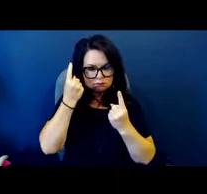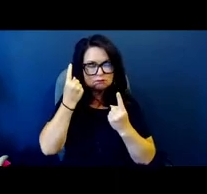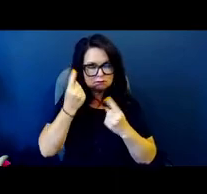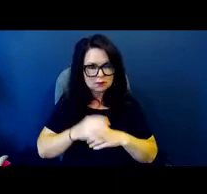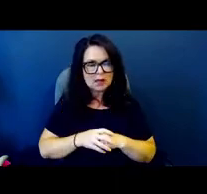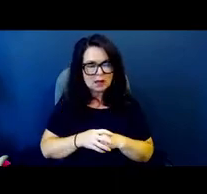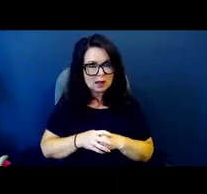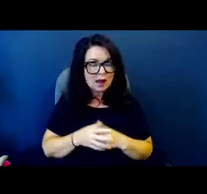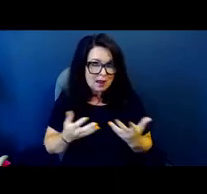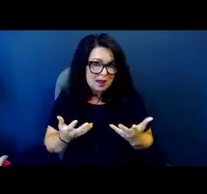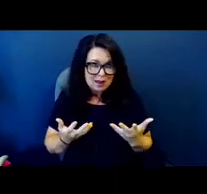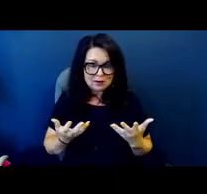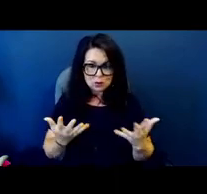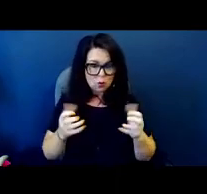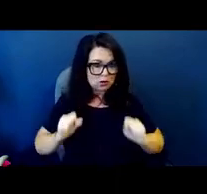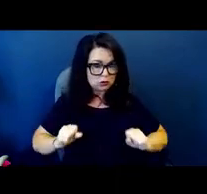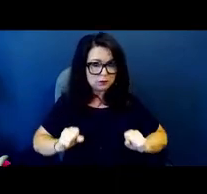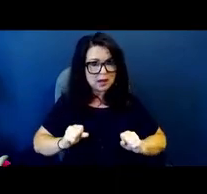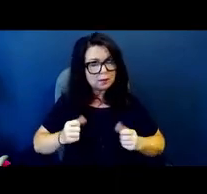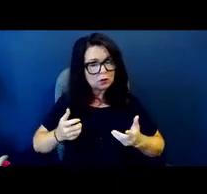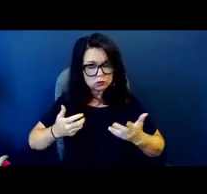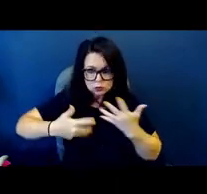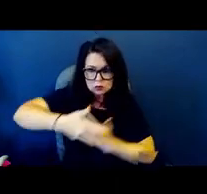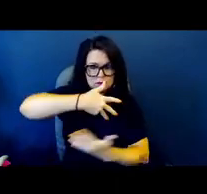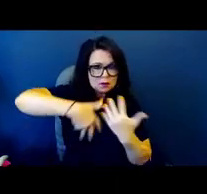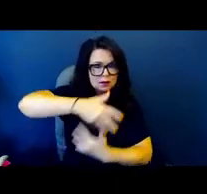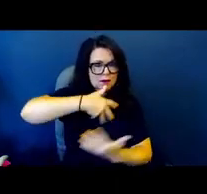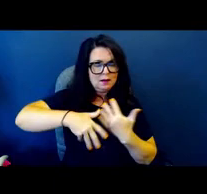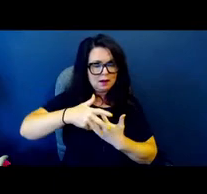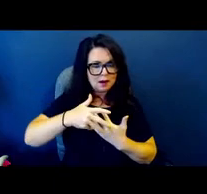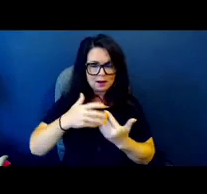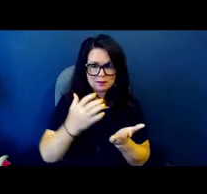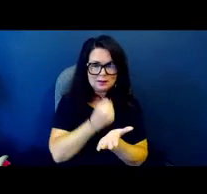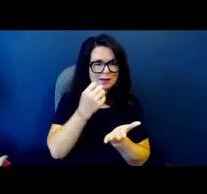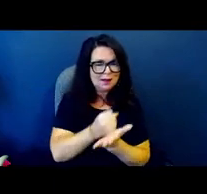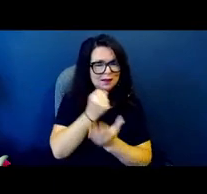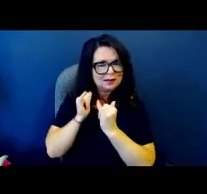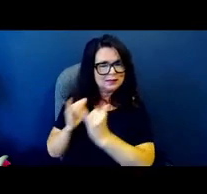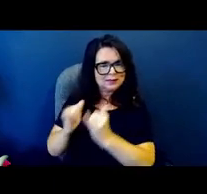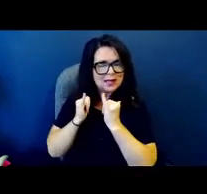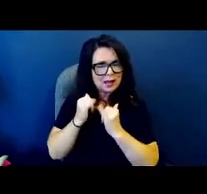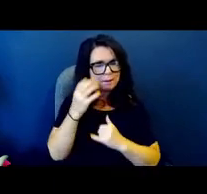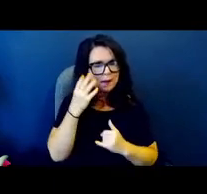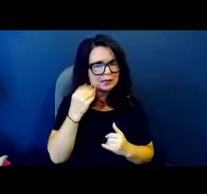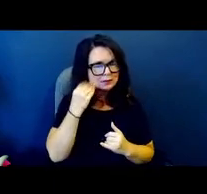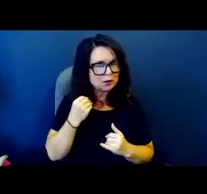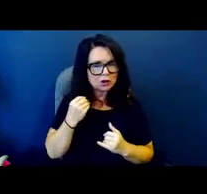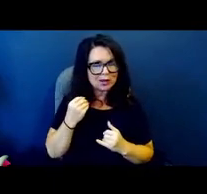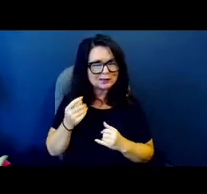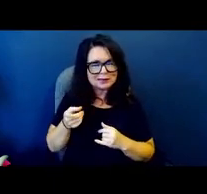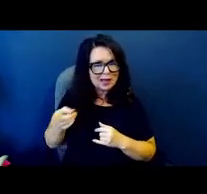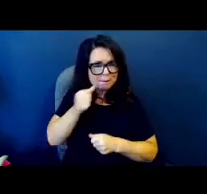being able to socialize and getting obvious experiences that she wasn't having.